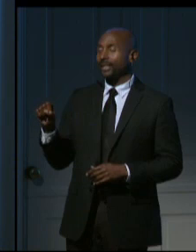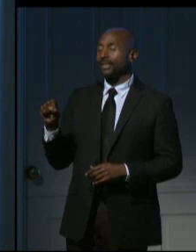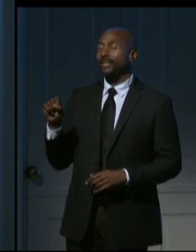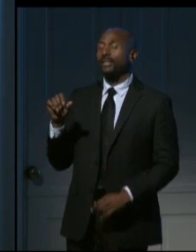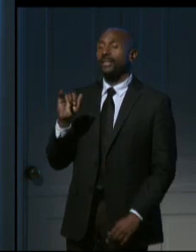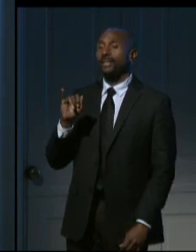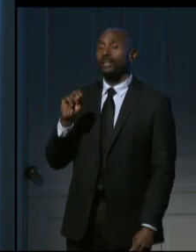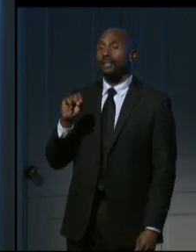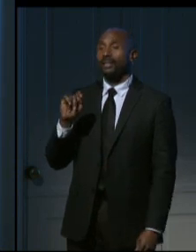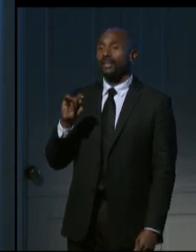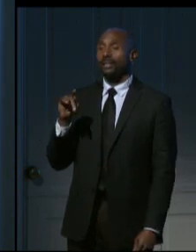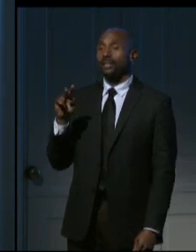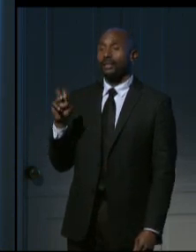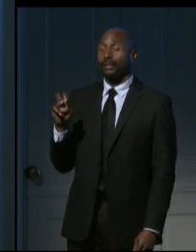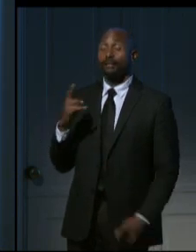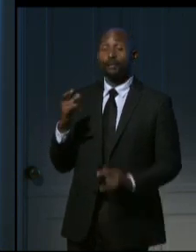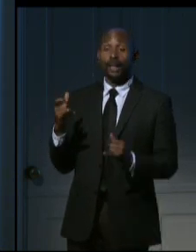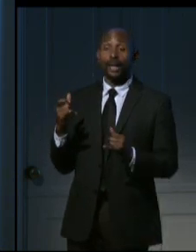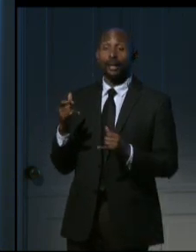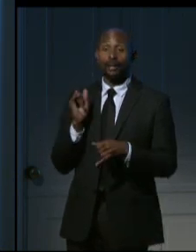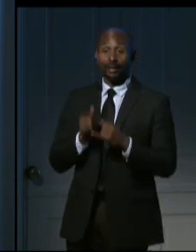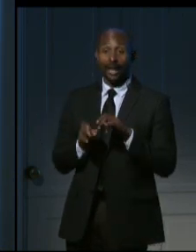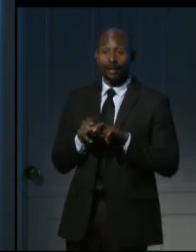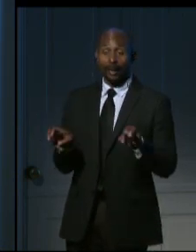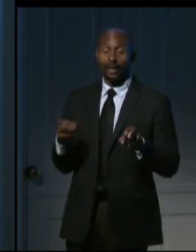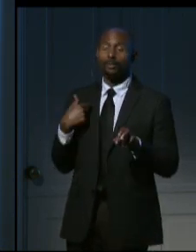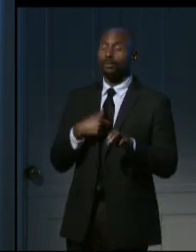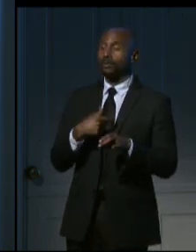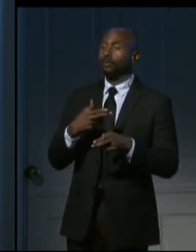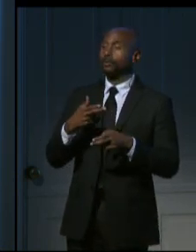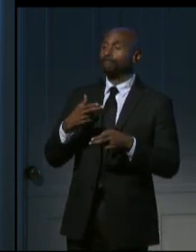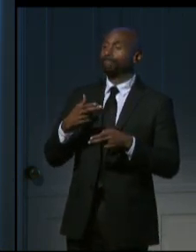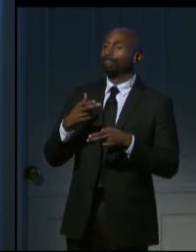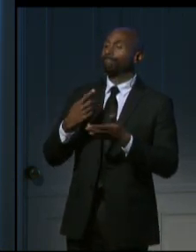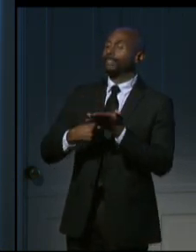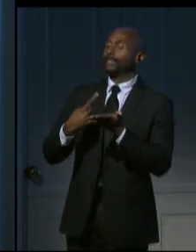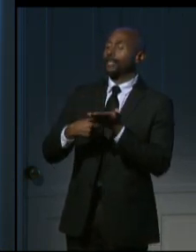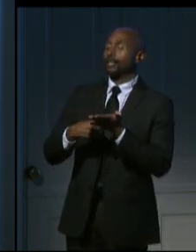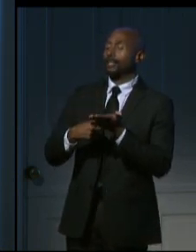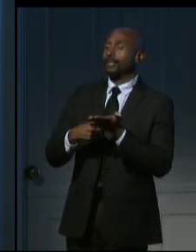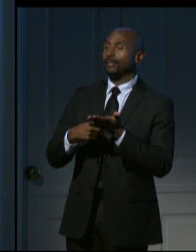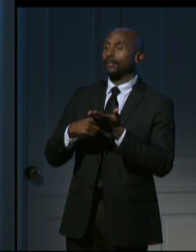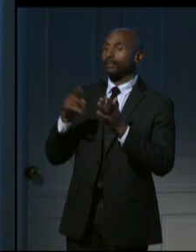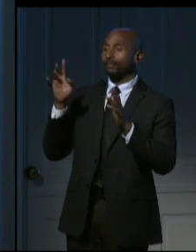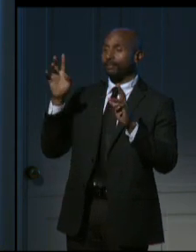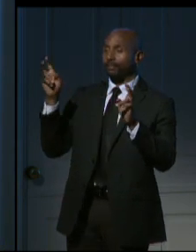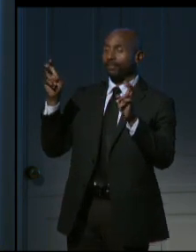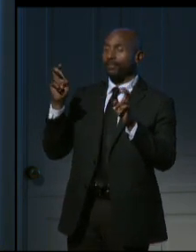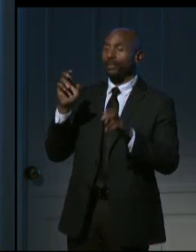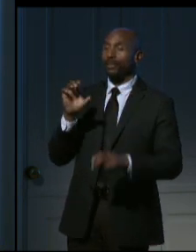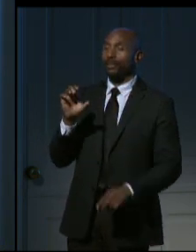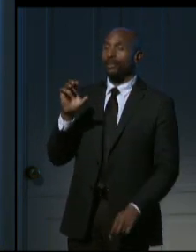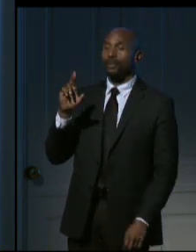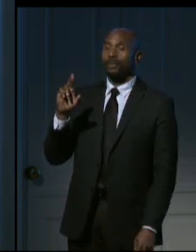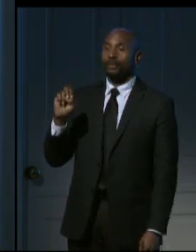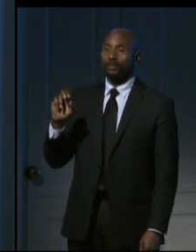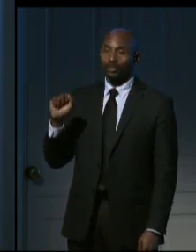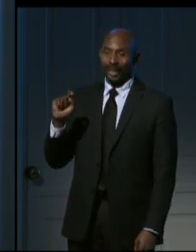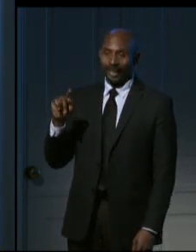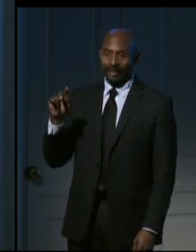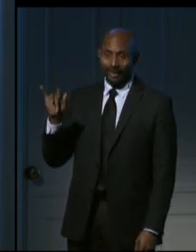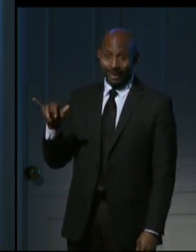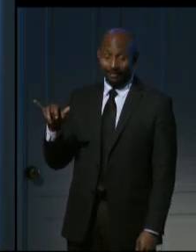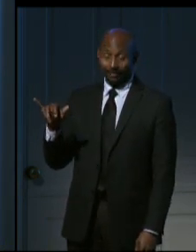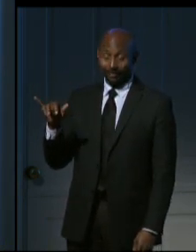last panel on the topic of creativity. I think this is a wonderful place to end on